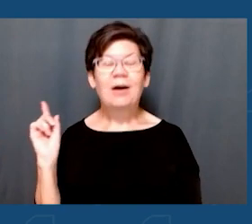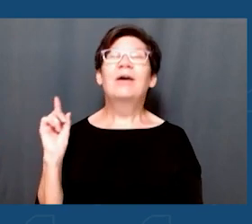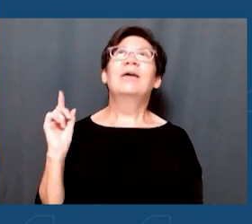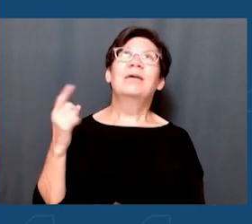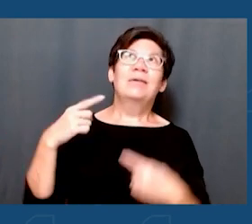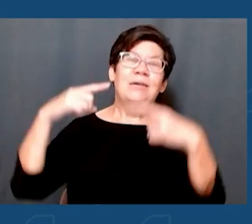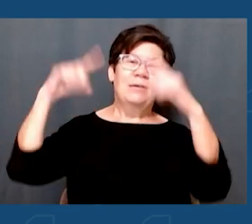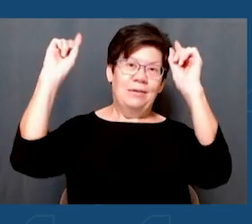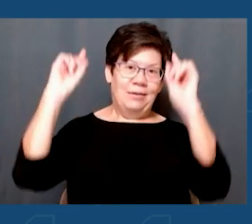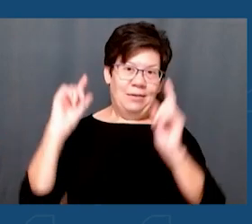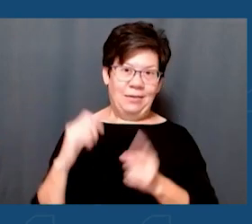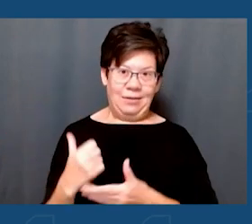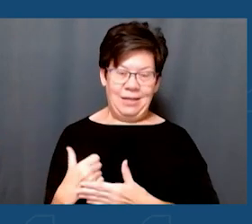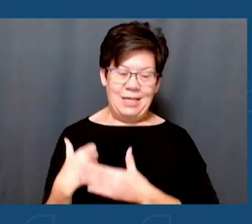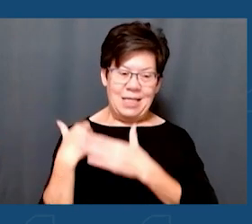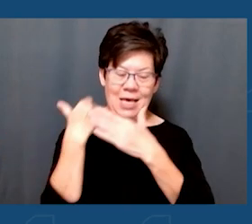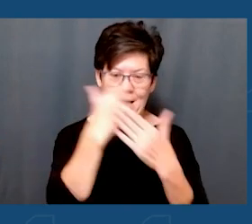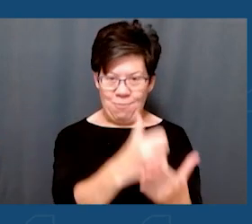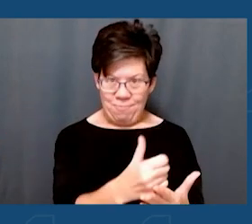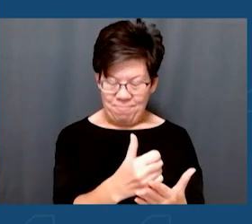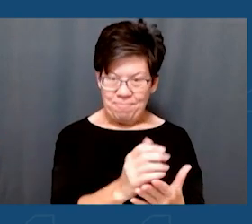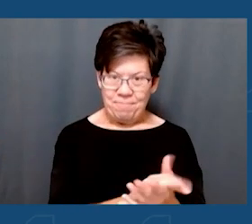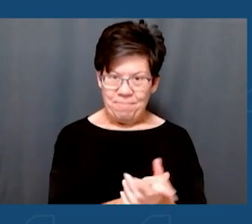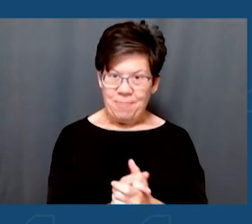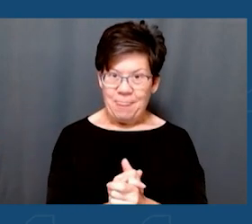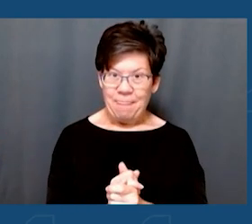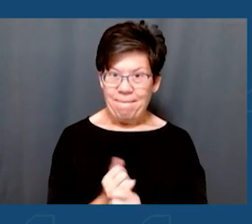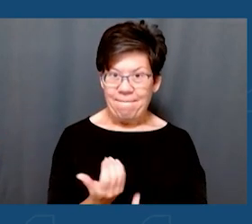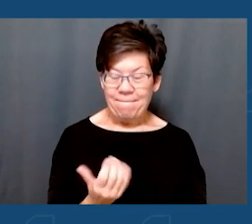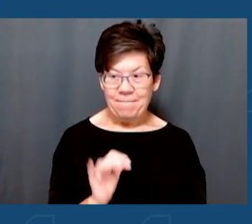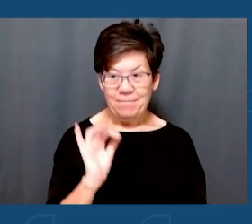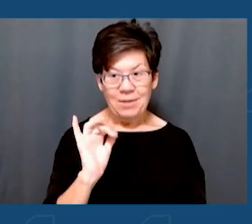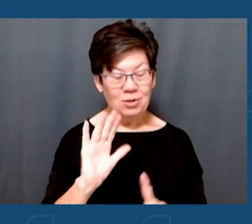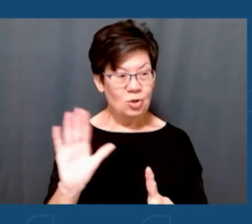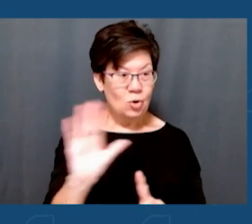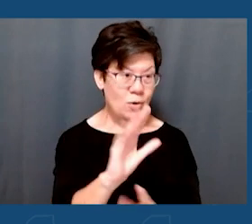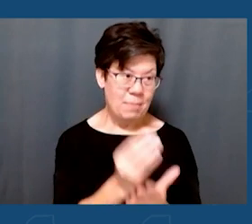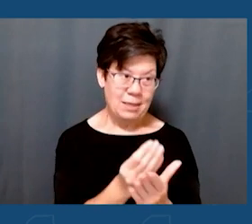and make that happen. This is your money.